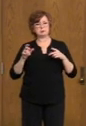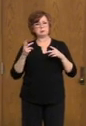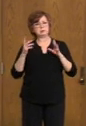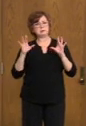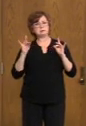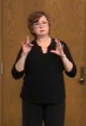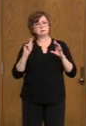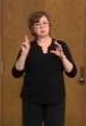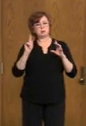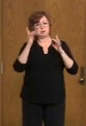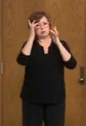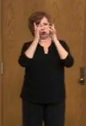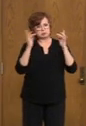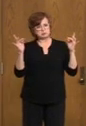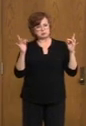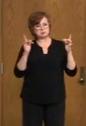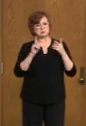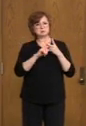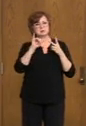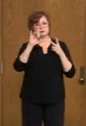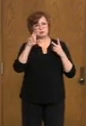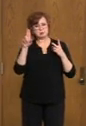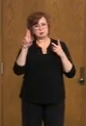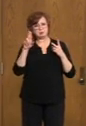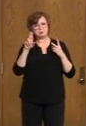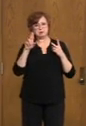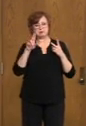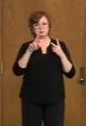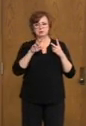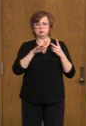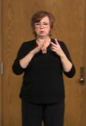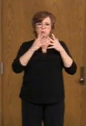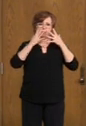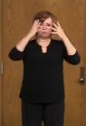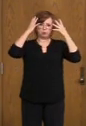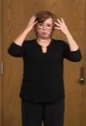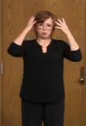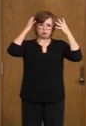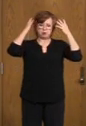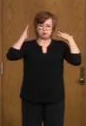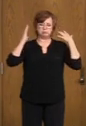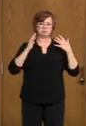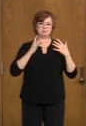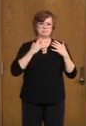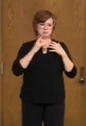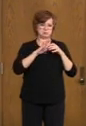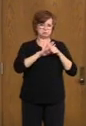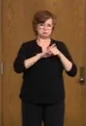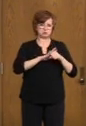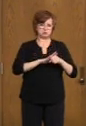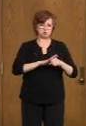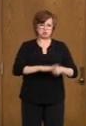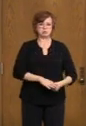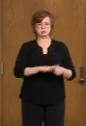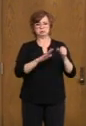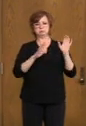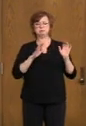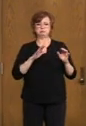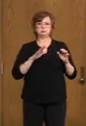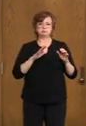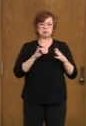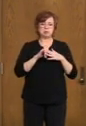they are creeping up. So over time, I think that creates its own pressures on the healthcare system, and unfortunately, it generates, unfortunately, deaths